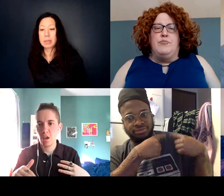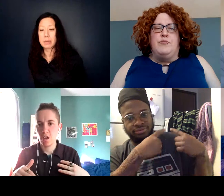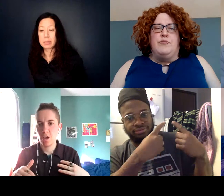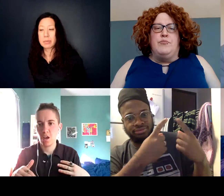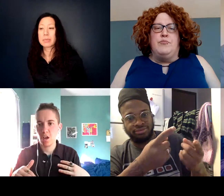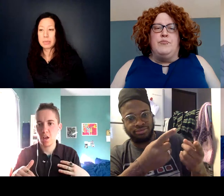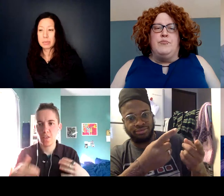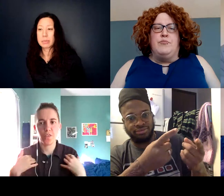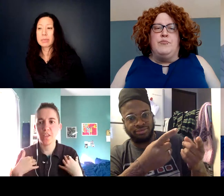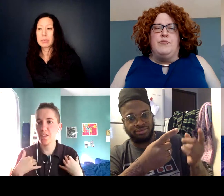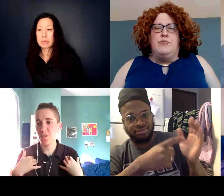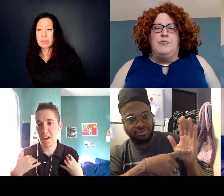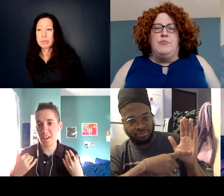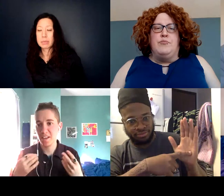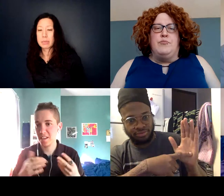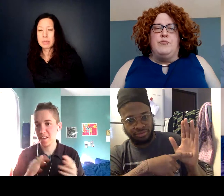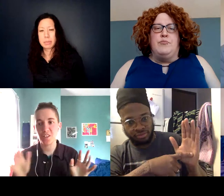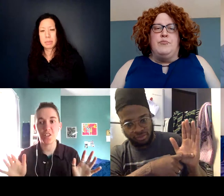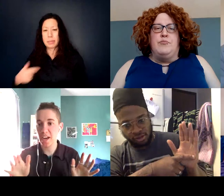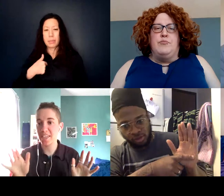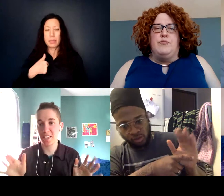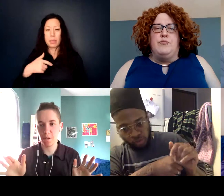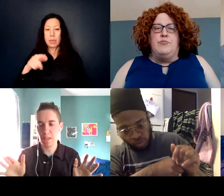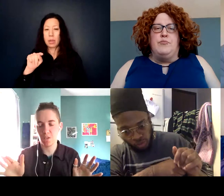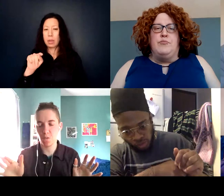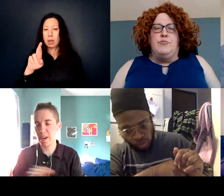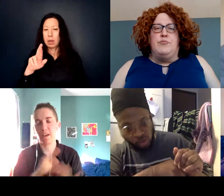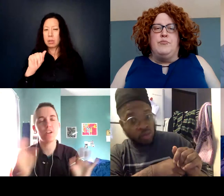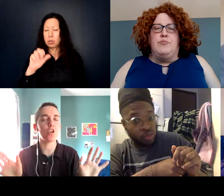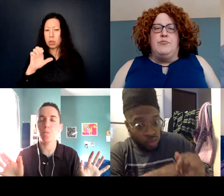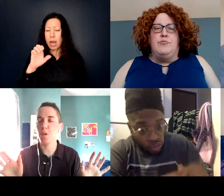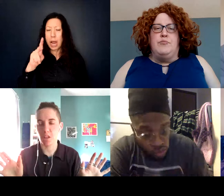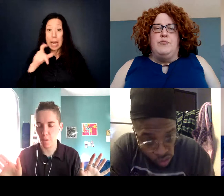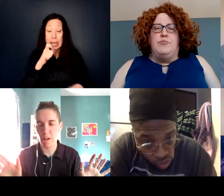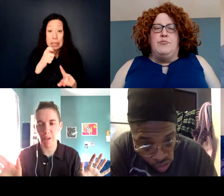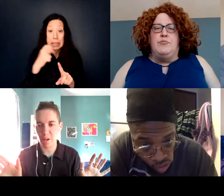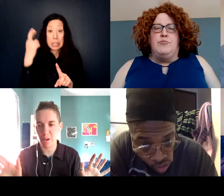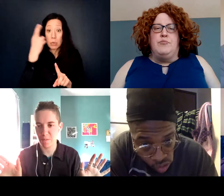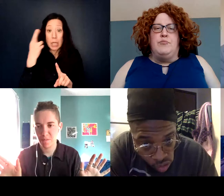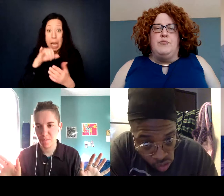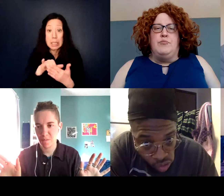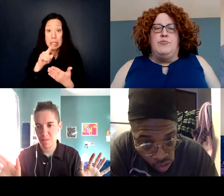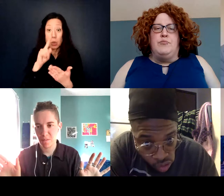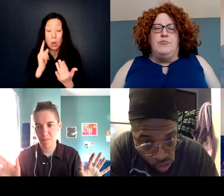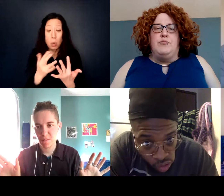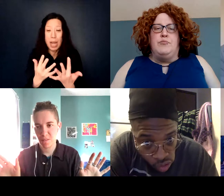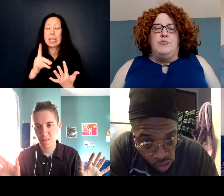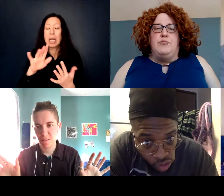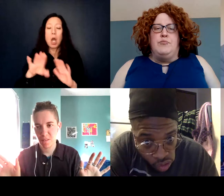about that one. This is track. Sorry, I didn't realize you were waiting. Don't put a logo on there.